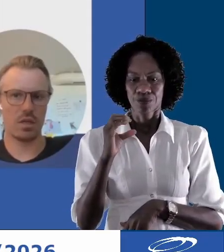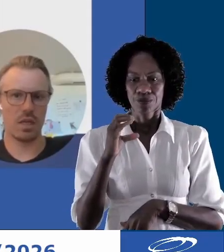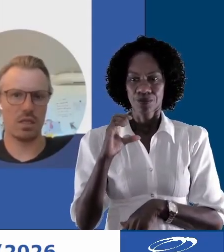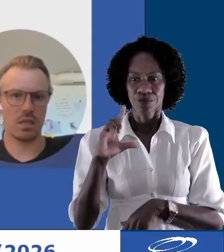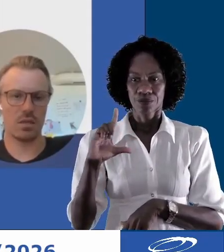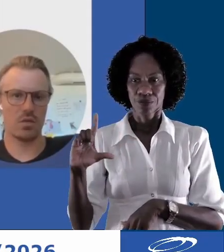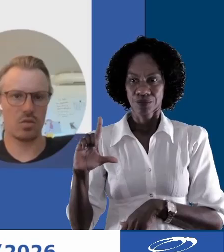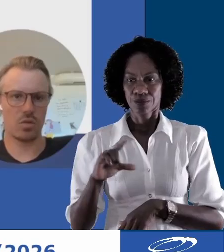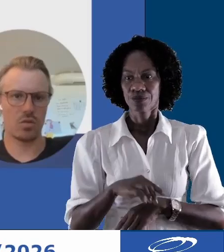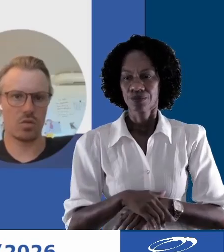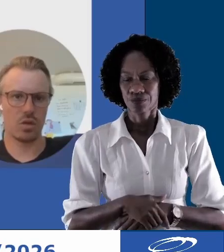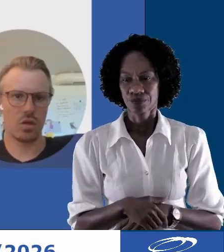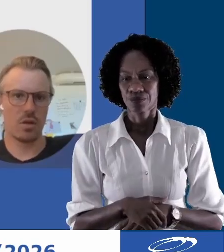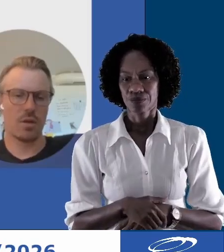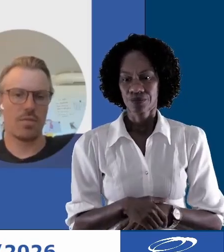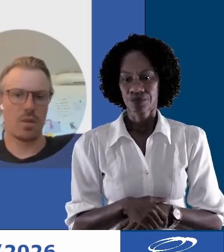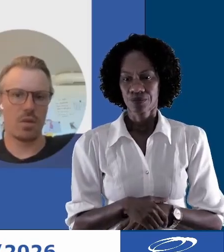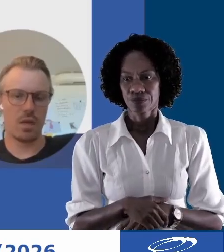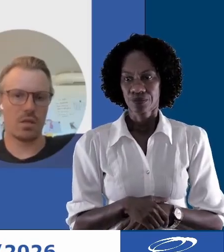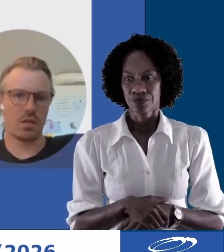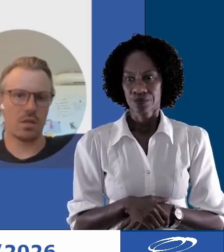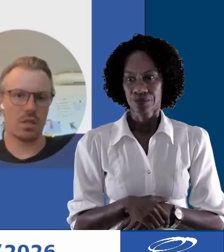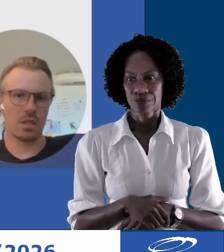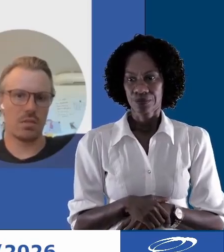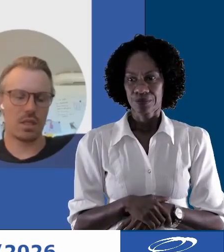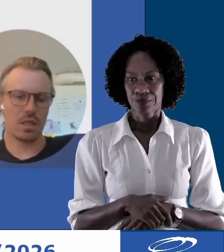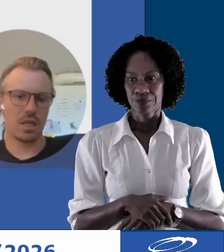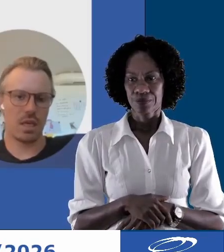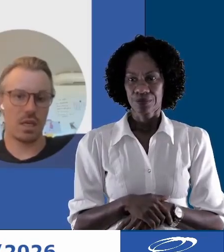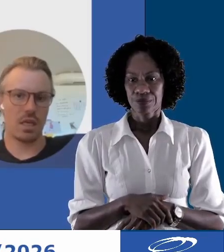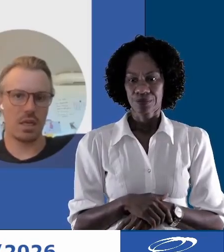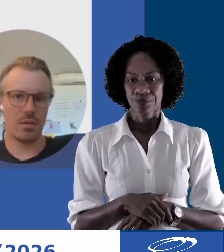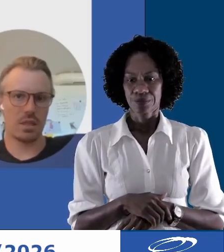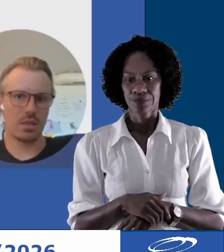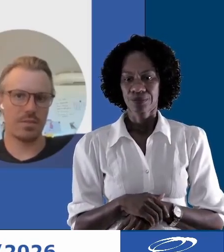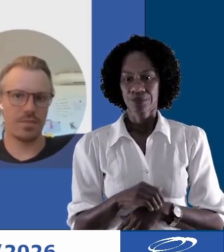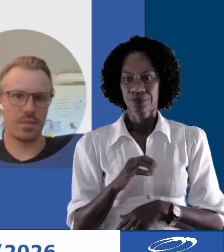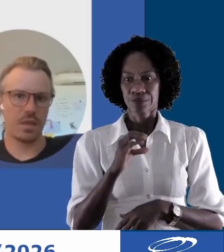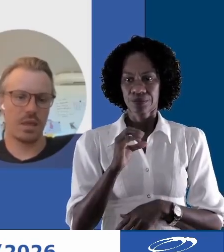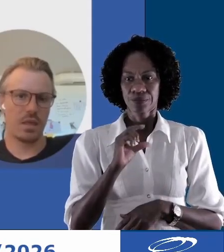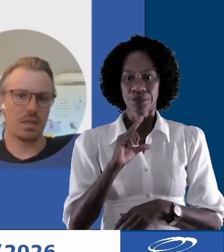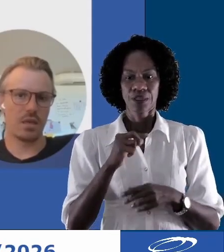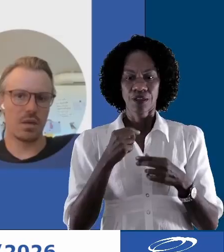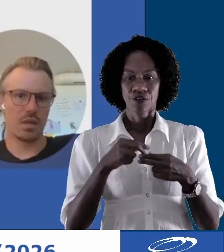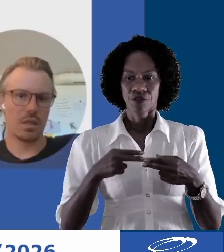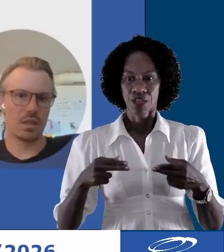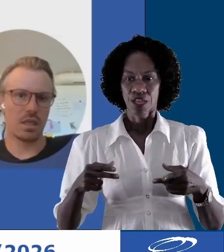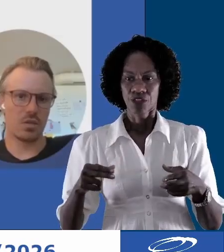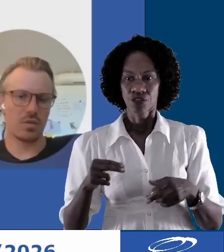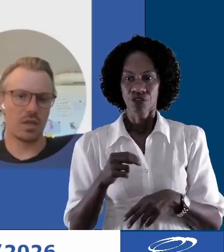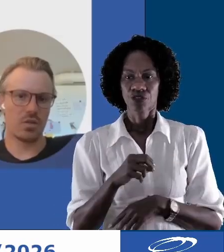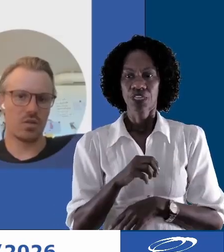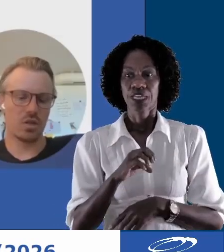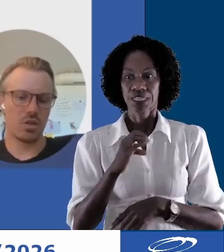carbohydrate ester sucrose with ethanol, gentamicin, and clindamycin. It's chemically designed